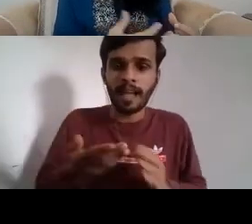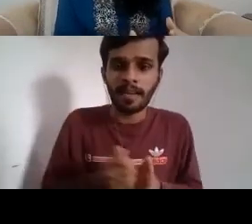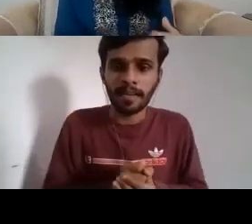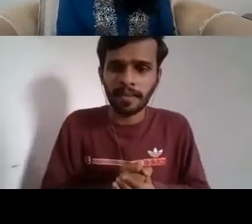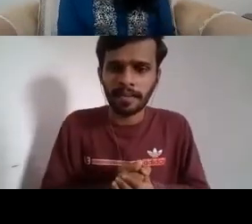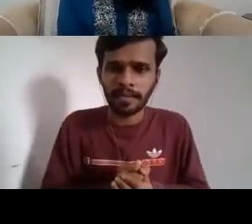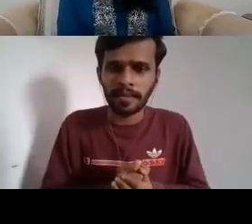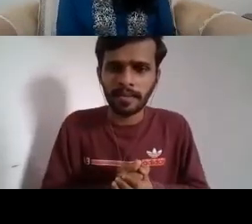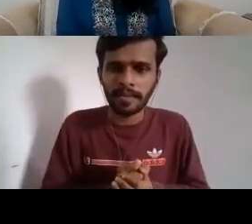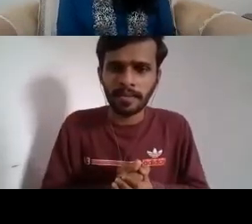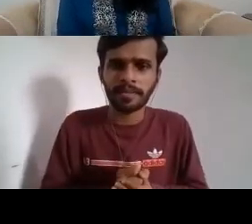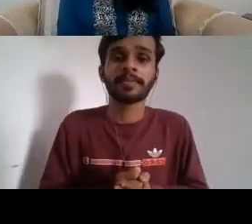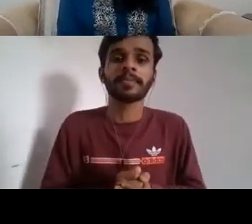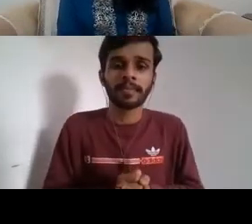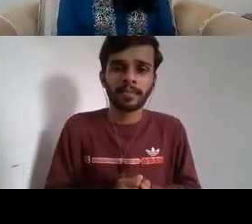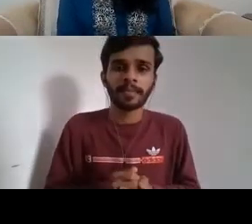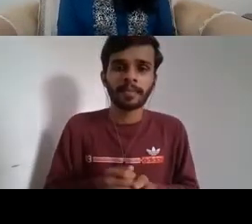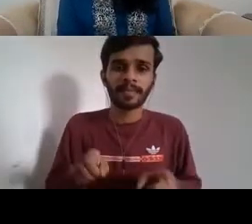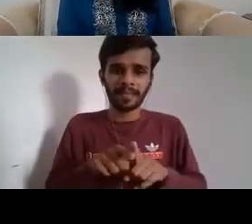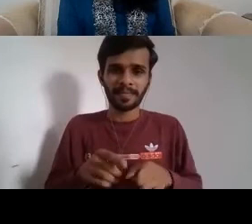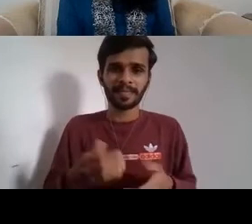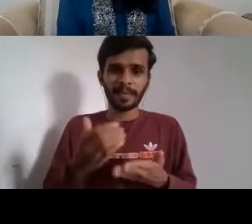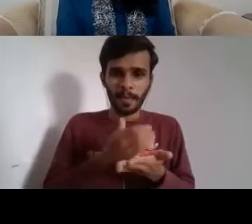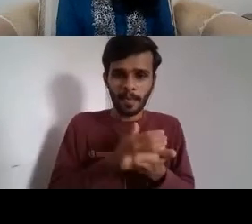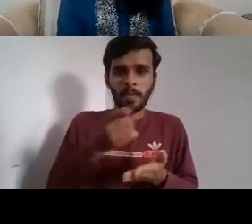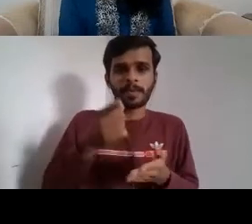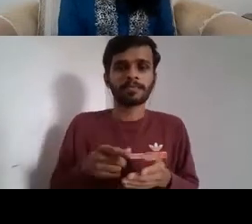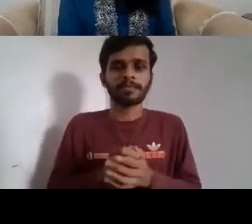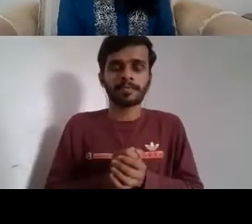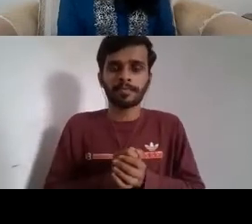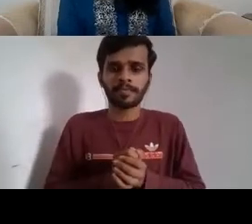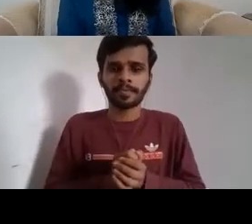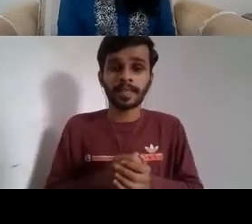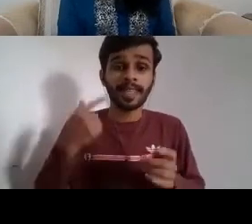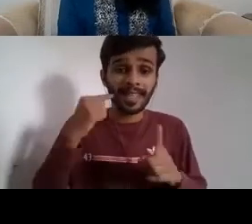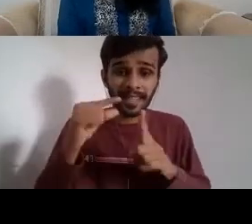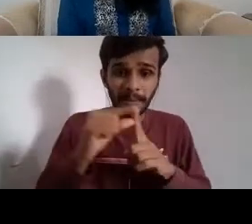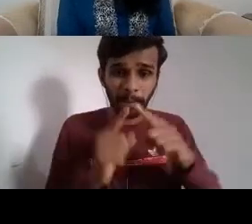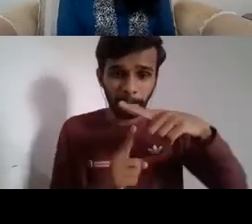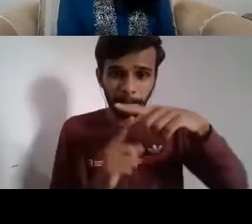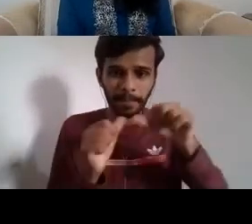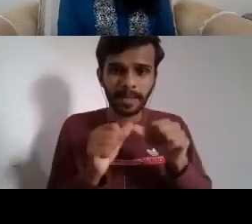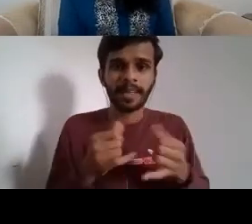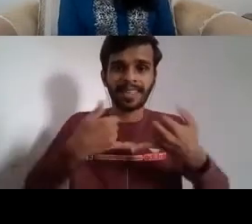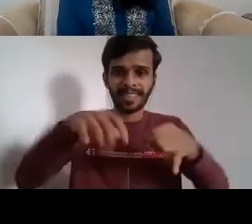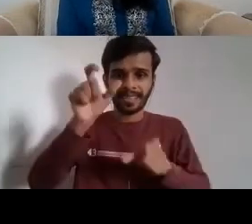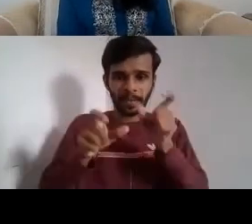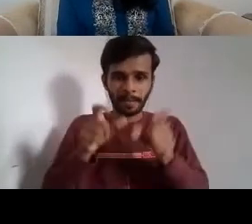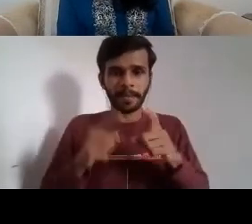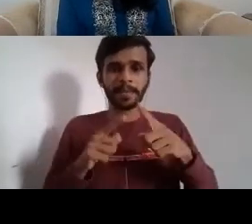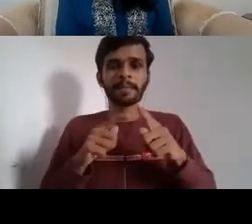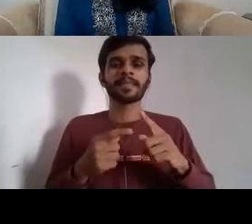which used music and theater for a social revolution called IPTA, Indian People's Theater